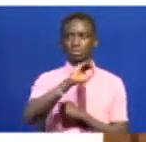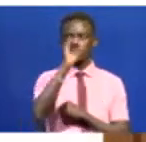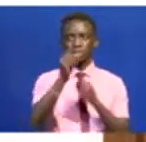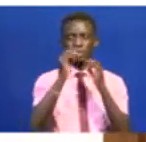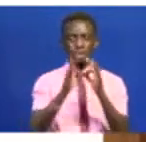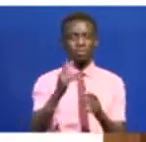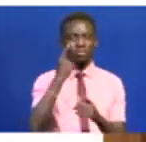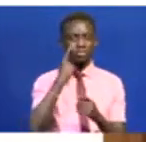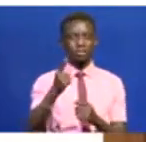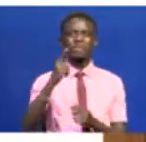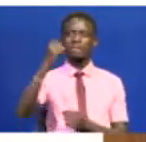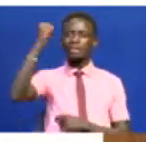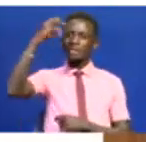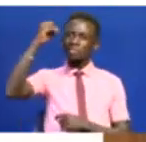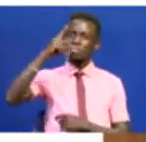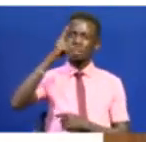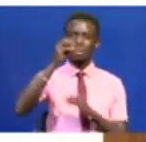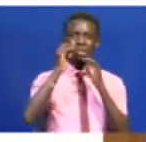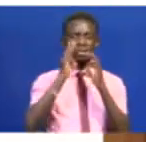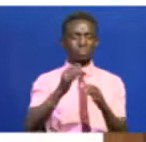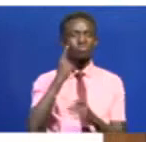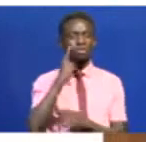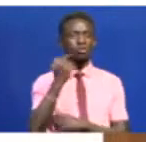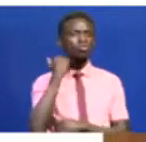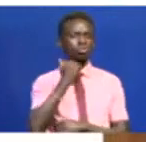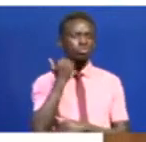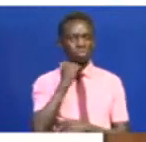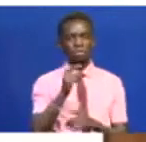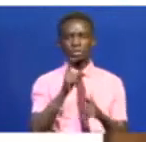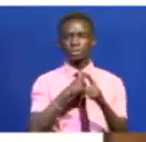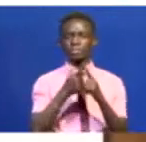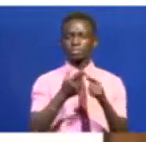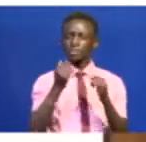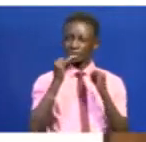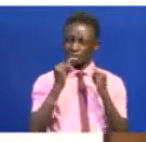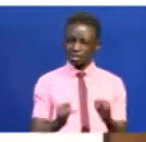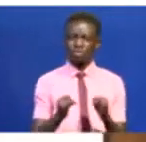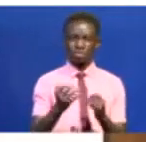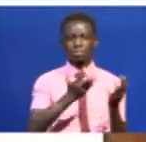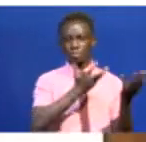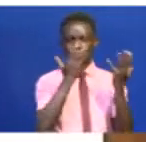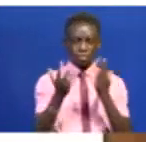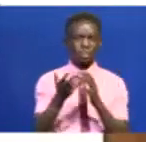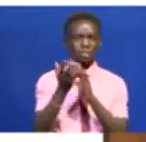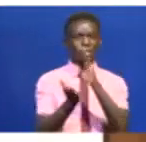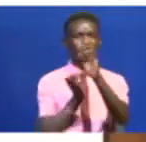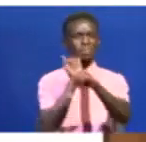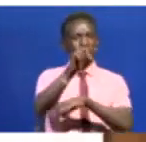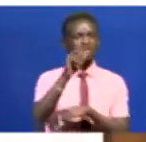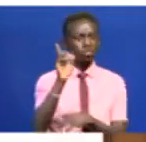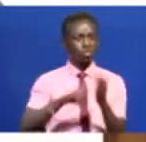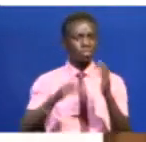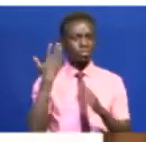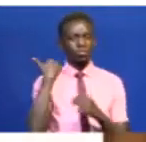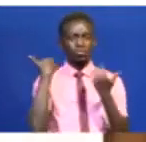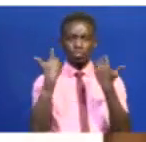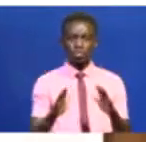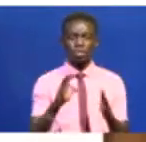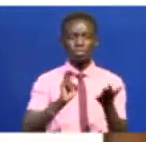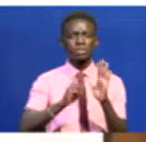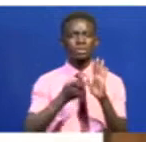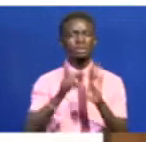new transformers that are bought come to replace the ones that are vandalized, then the unconnected Kenyans are missing